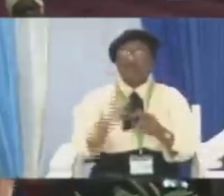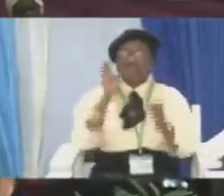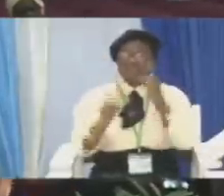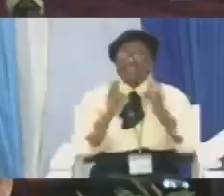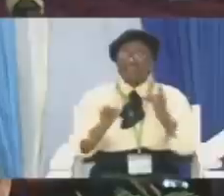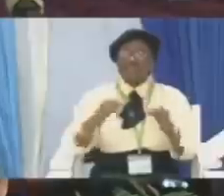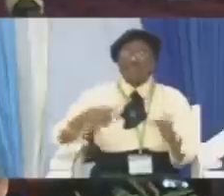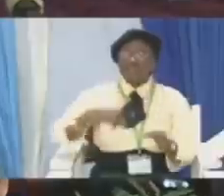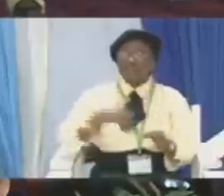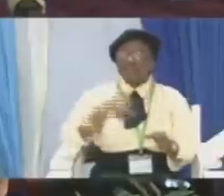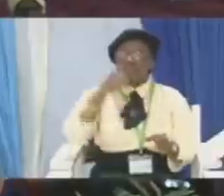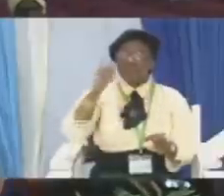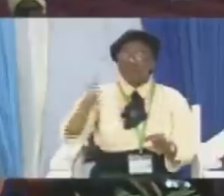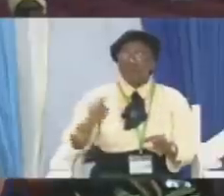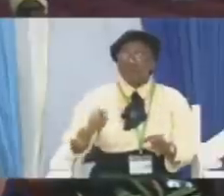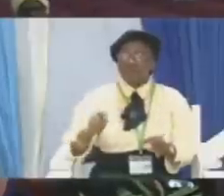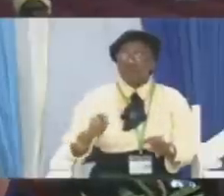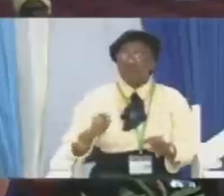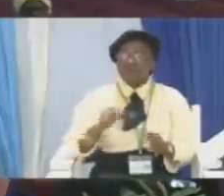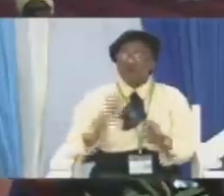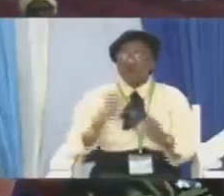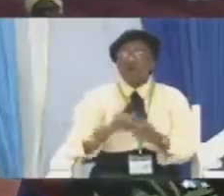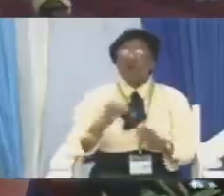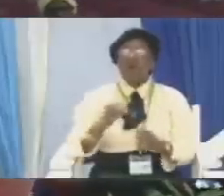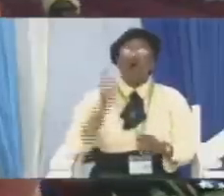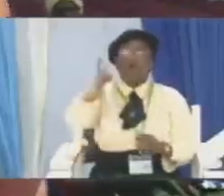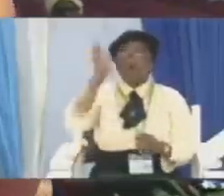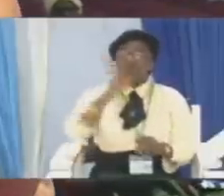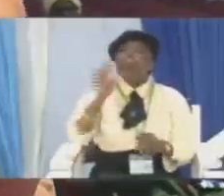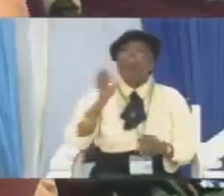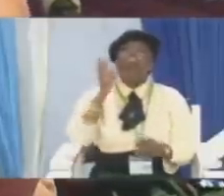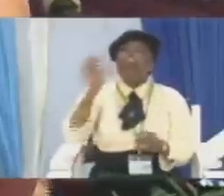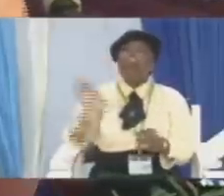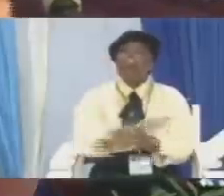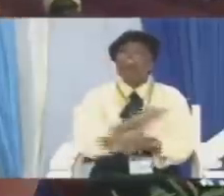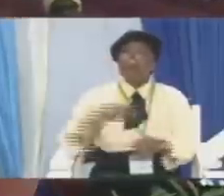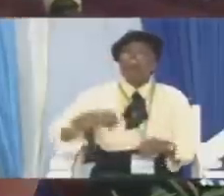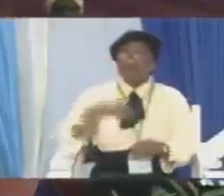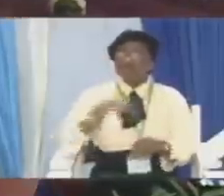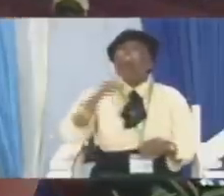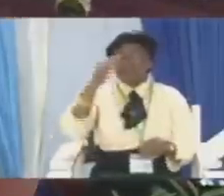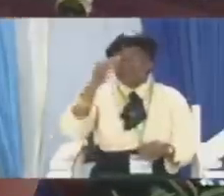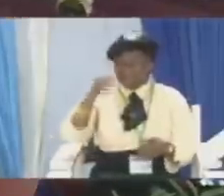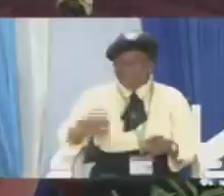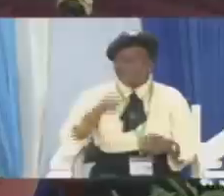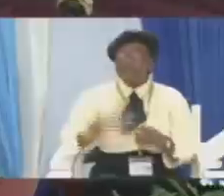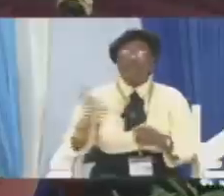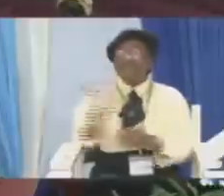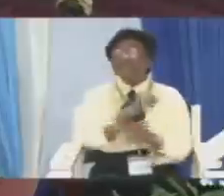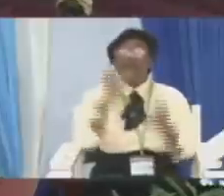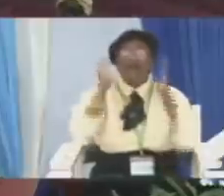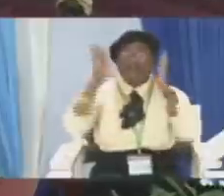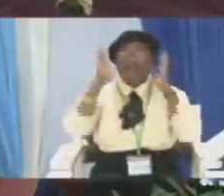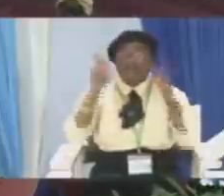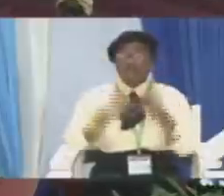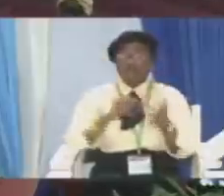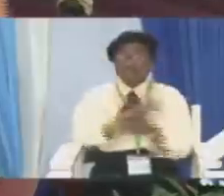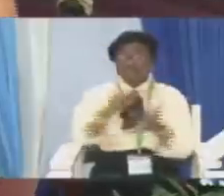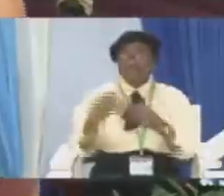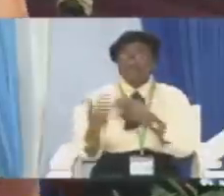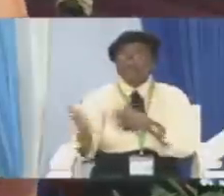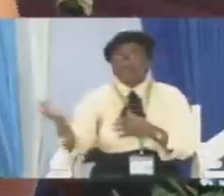or if we will be fruitful. We need to pay attention to some of these things. Number one is disobedience.